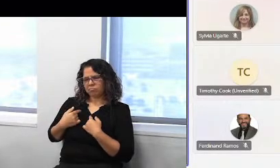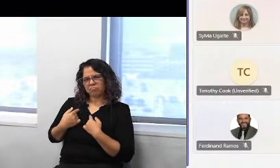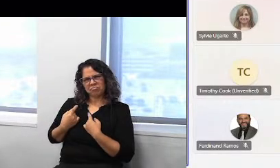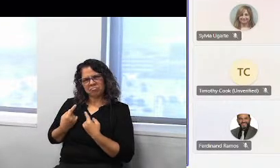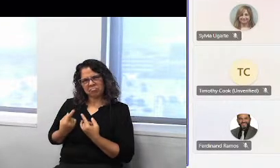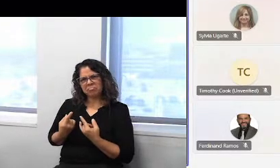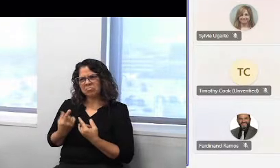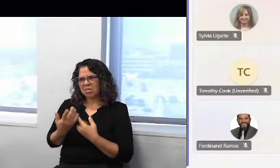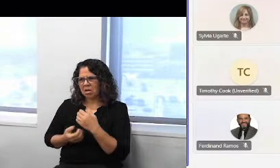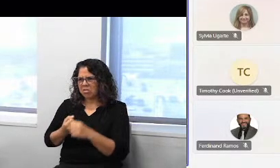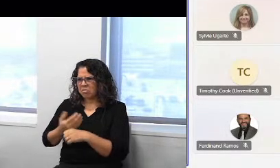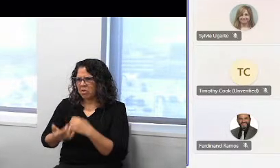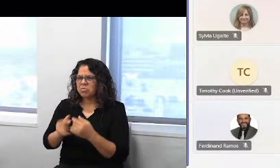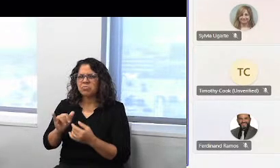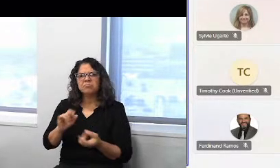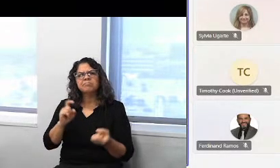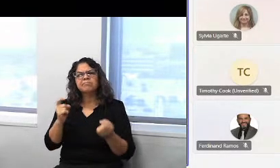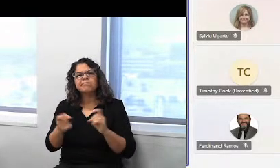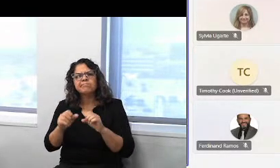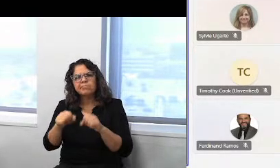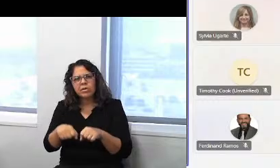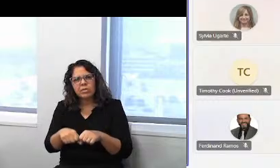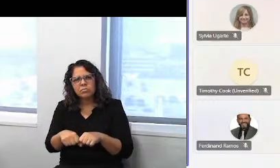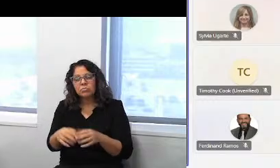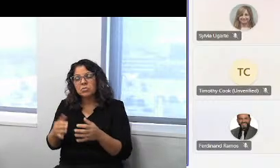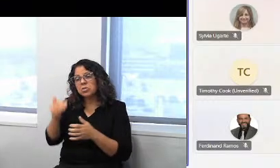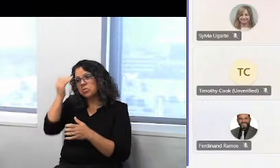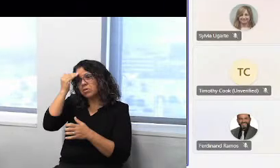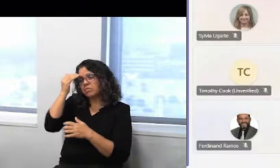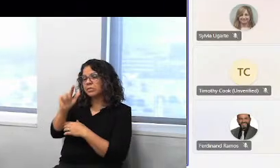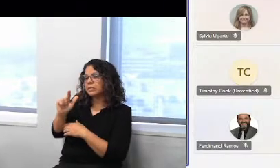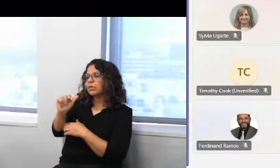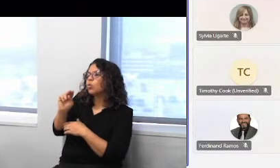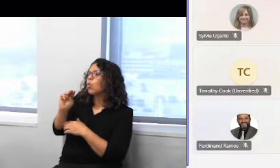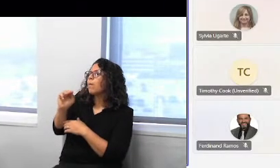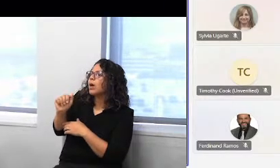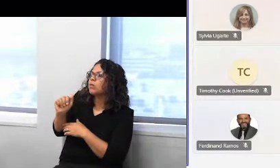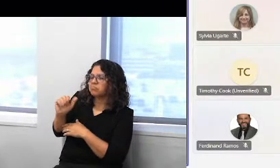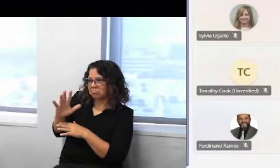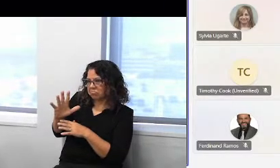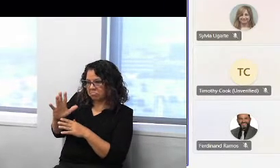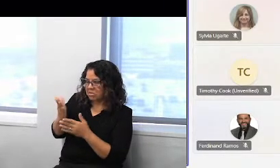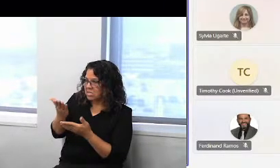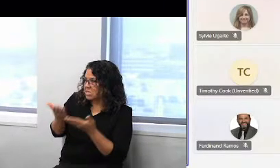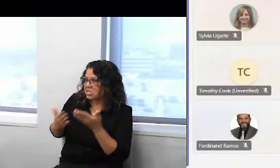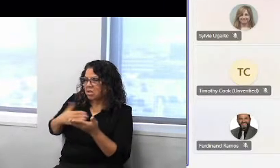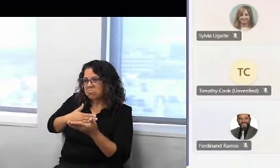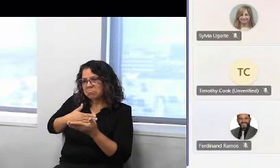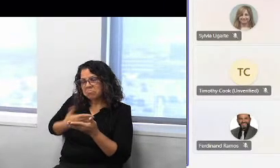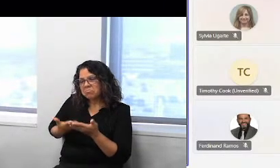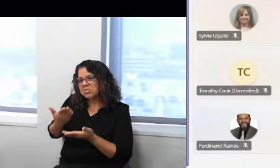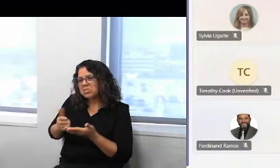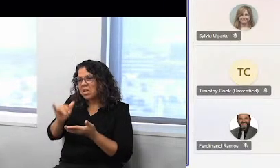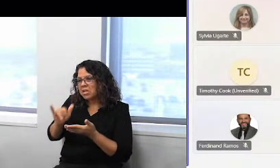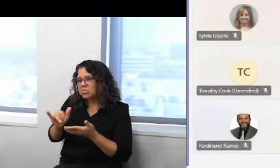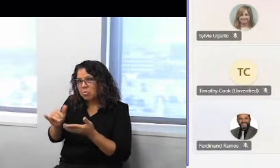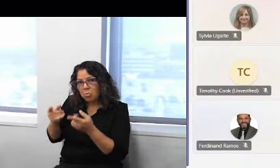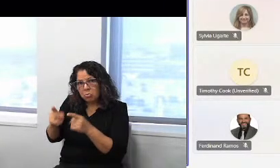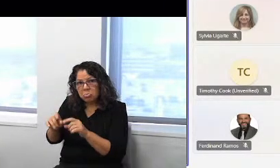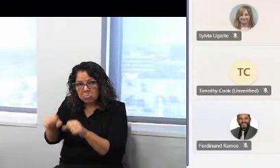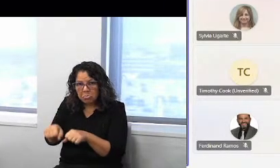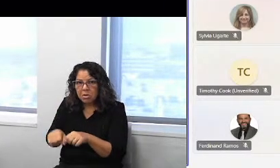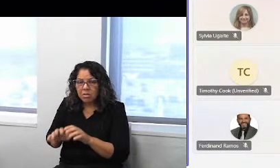just wanted to know if Luma was open to that potential scenario, So not now, but in the